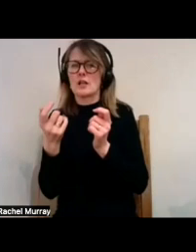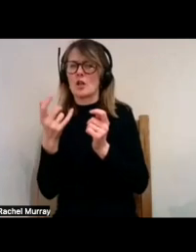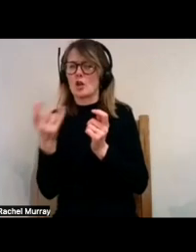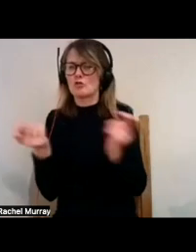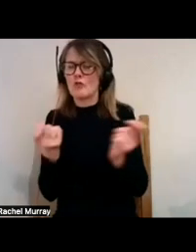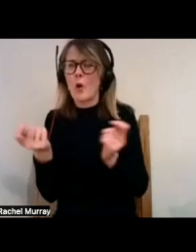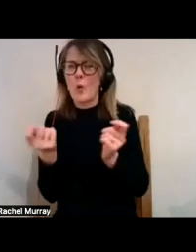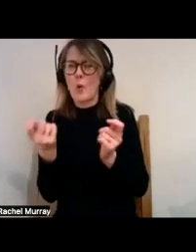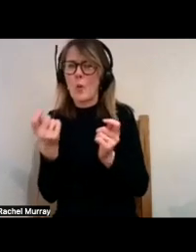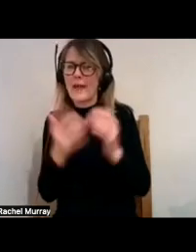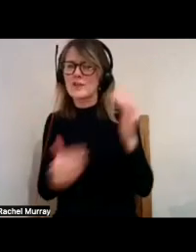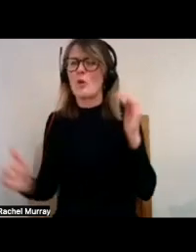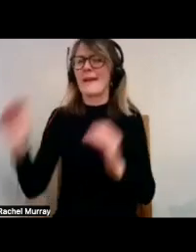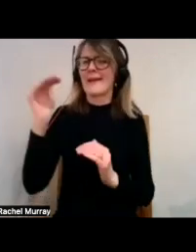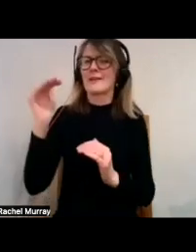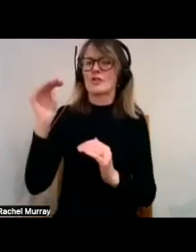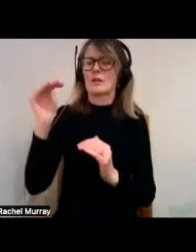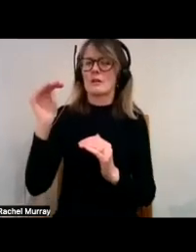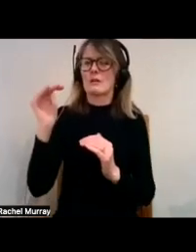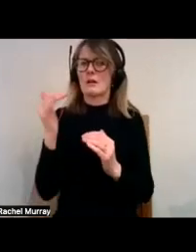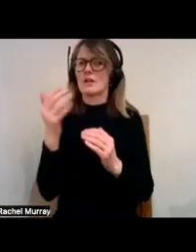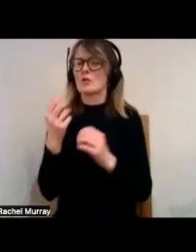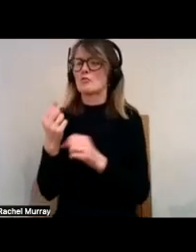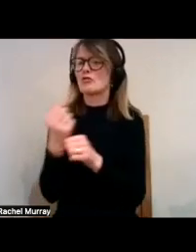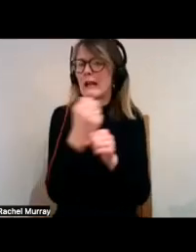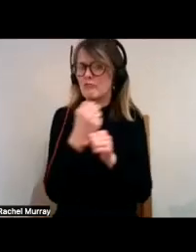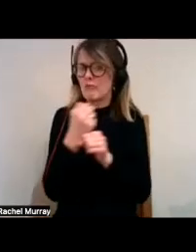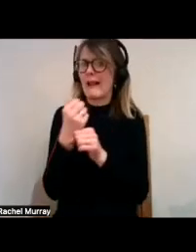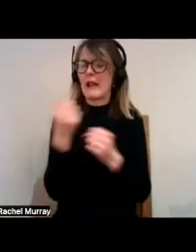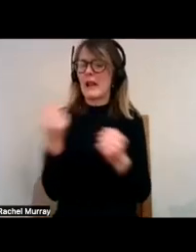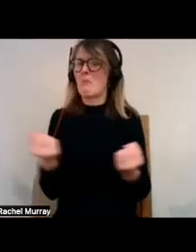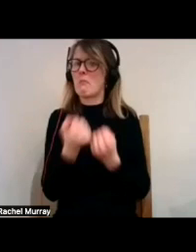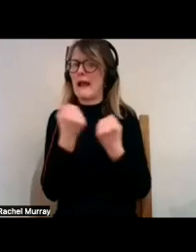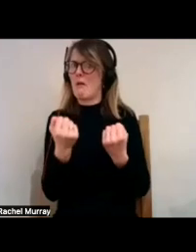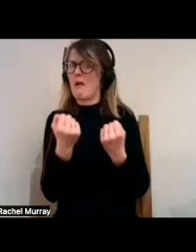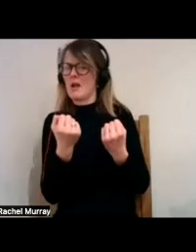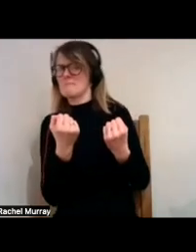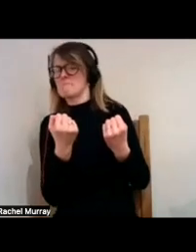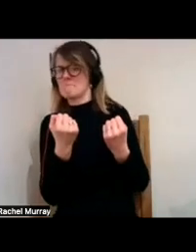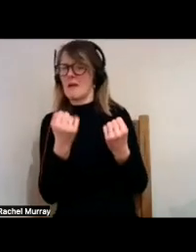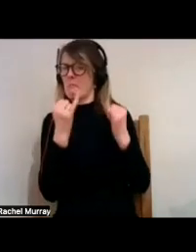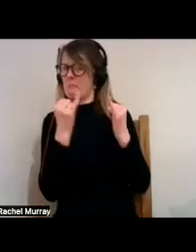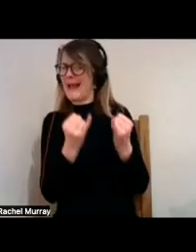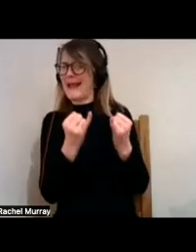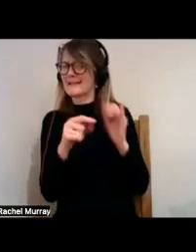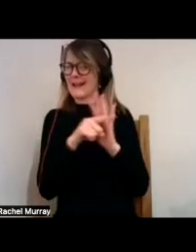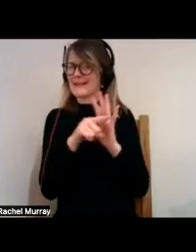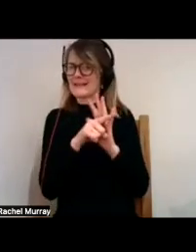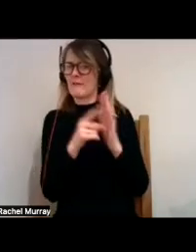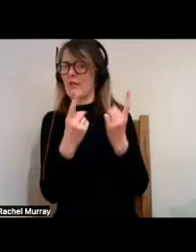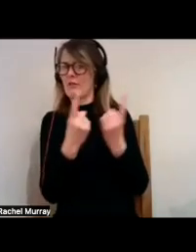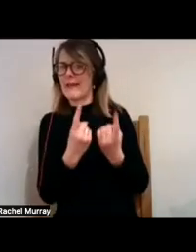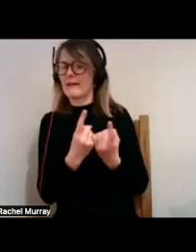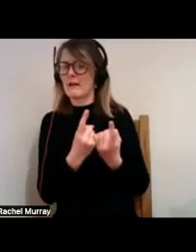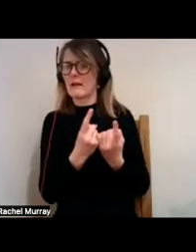control. So broadly and generally, power being seen as a bad thing. There were